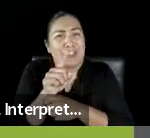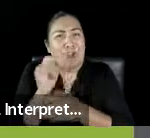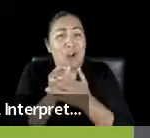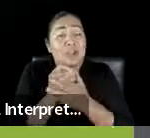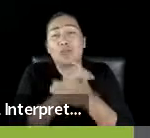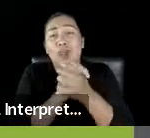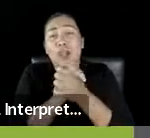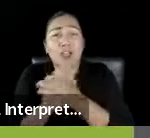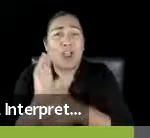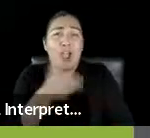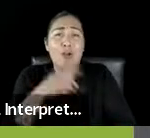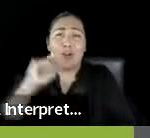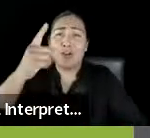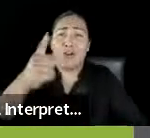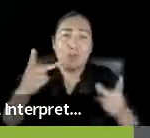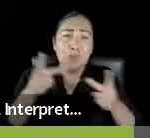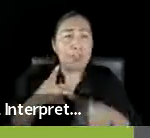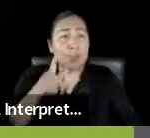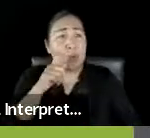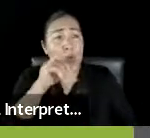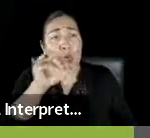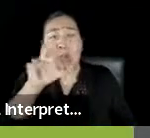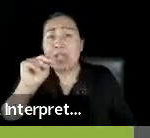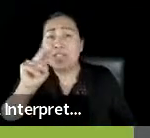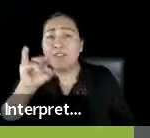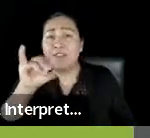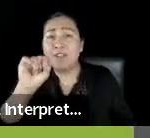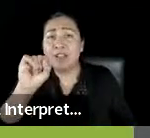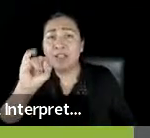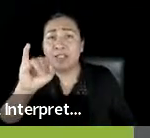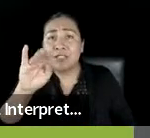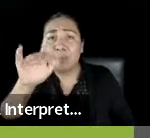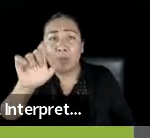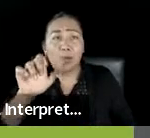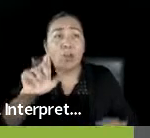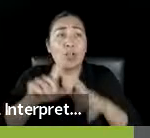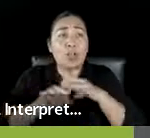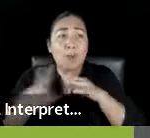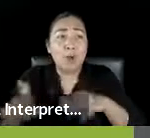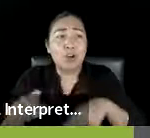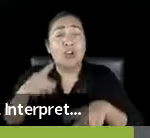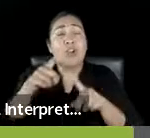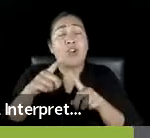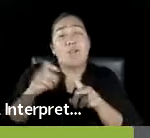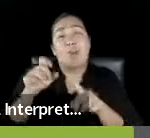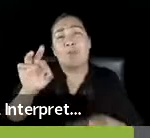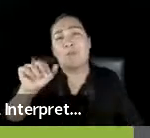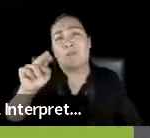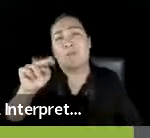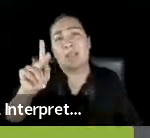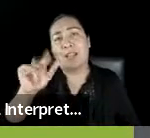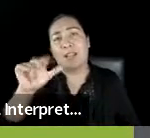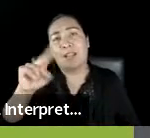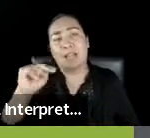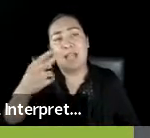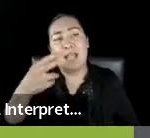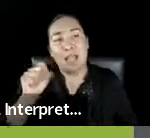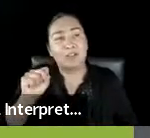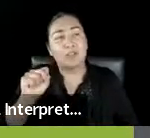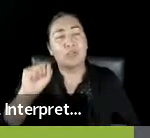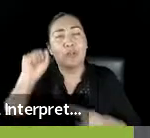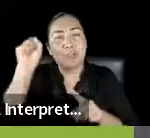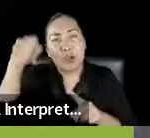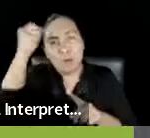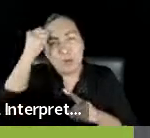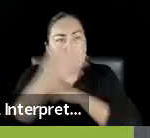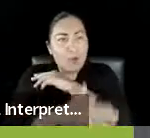in the animated category goes to Invisible Departure from Franklin High School in Sacramento County from filmmaker Honey Le Nabu